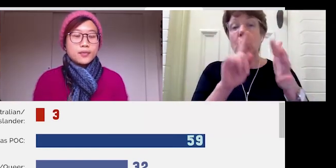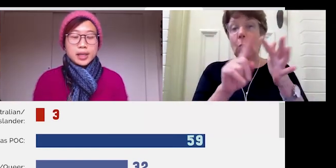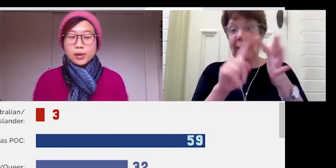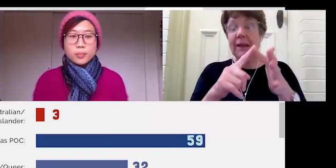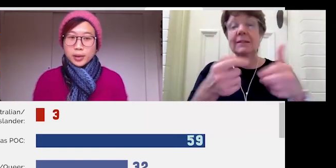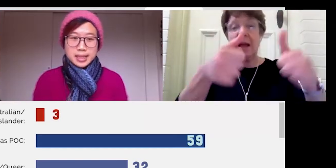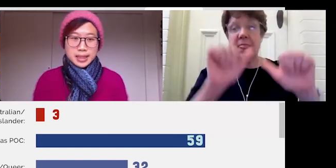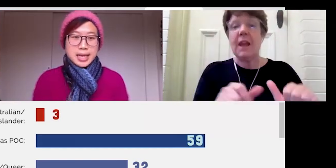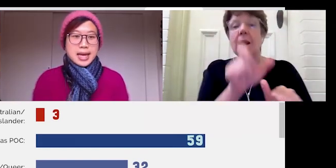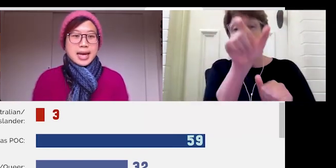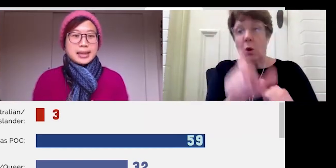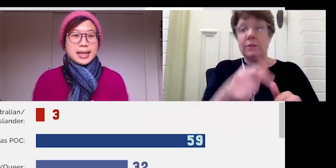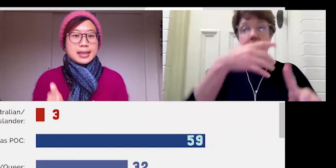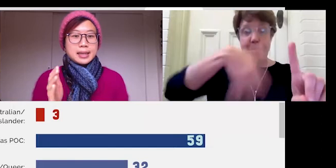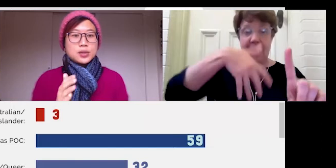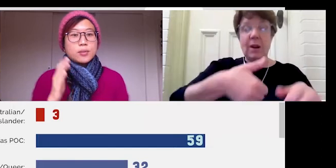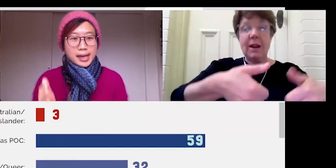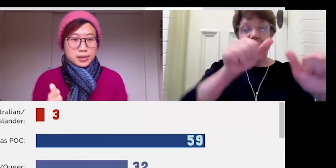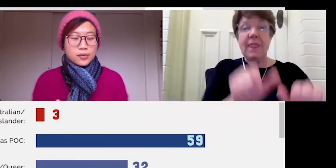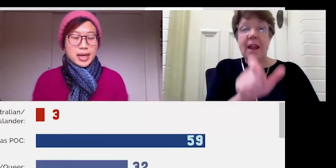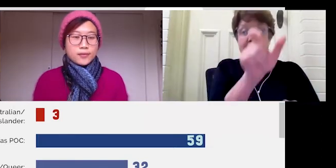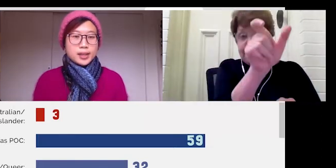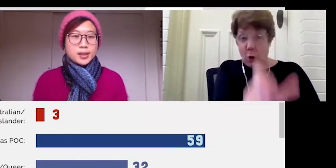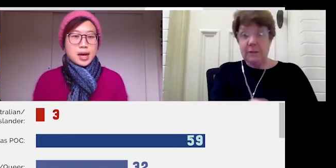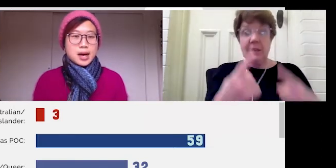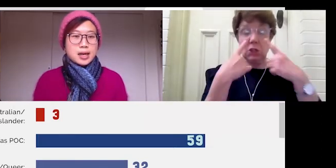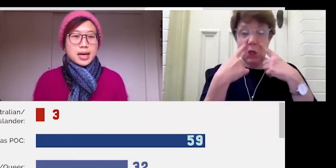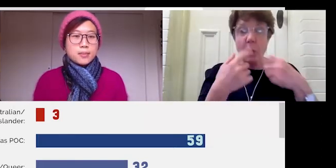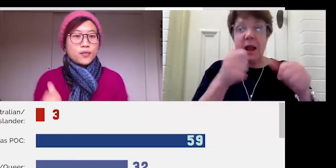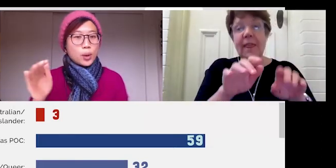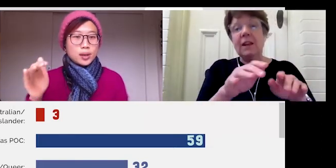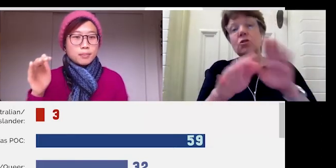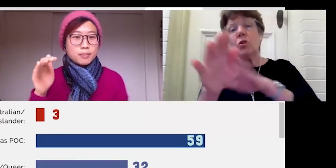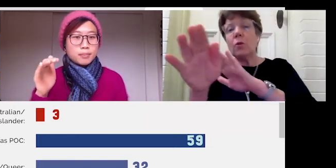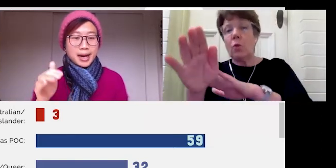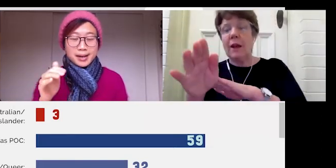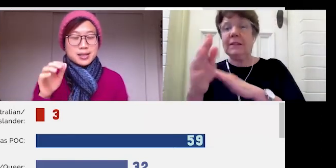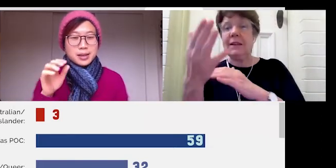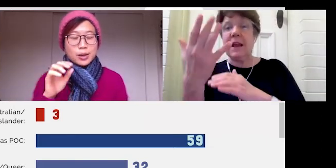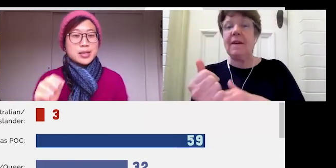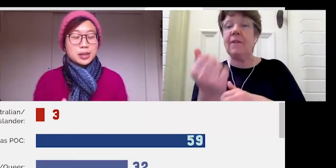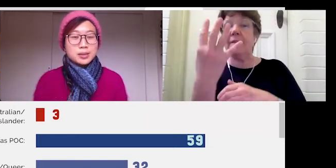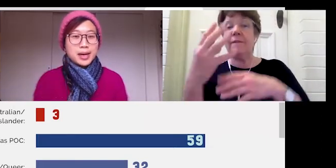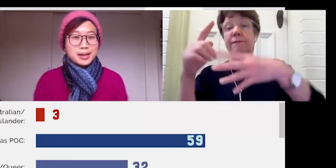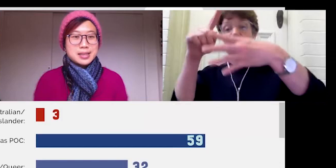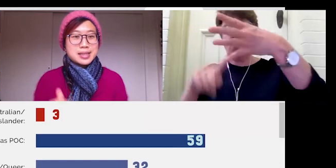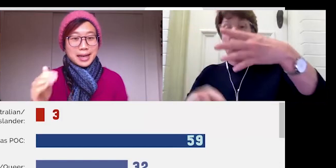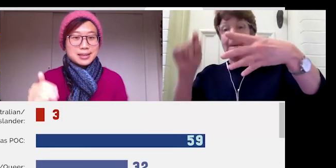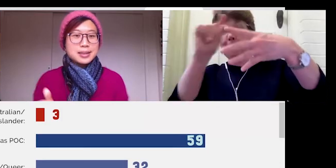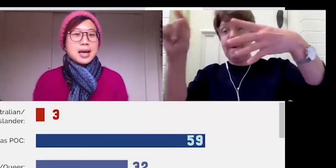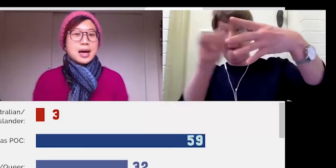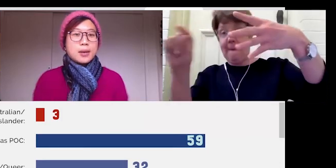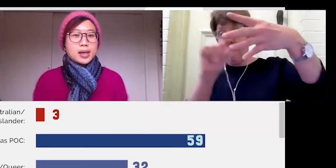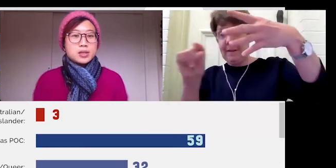a figure of a person. And then to the right of that figure are 4 bars, horizontal bars